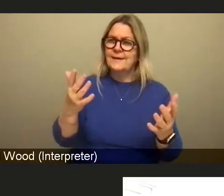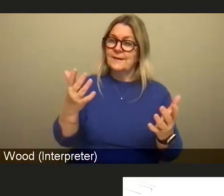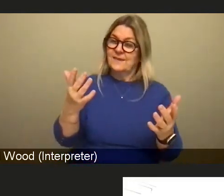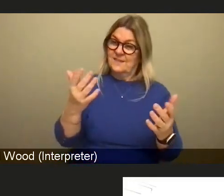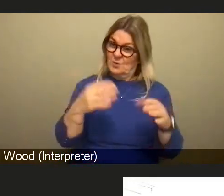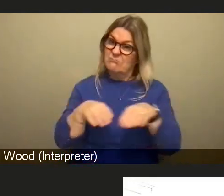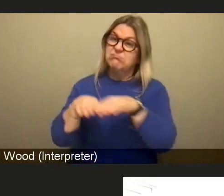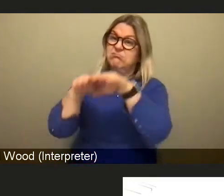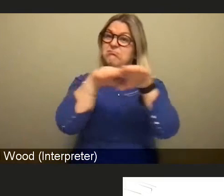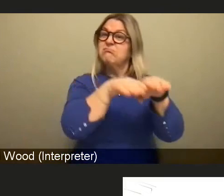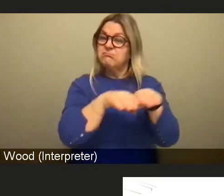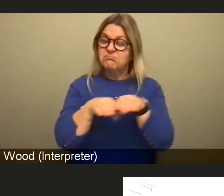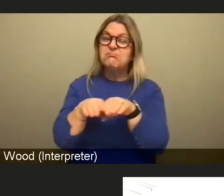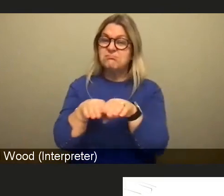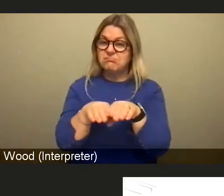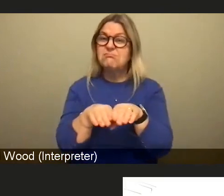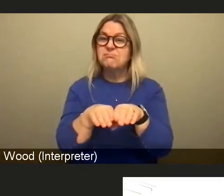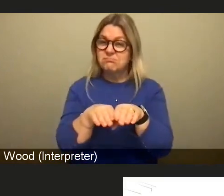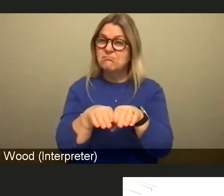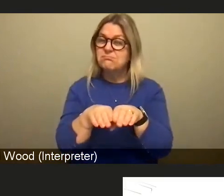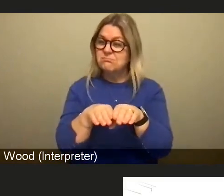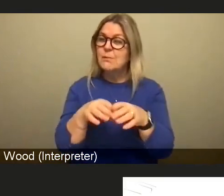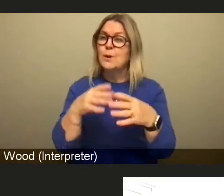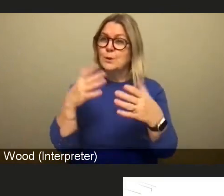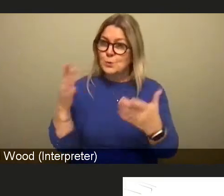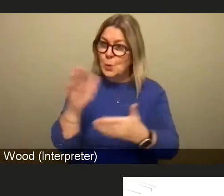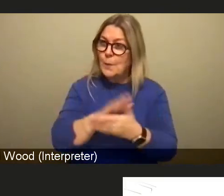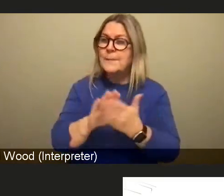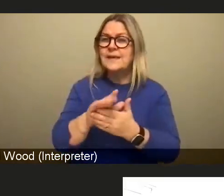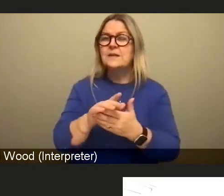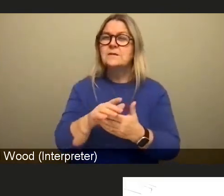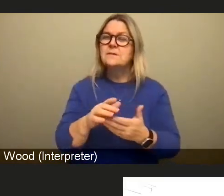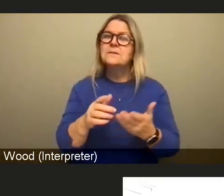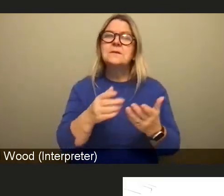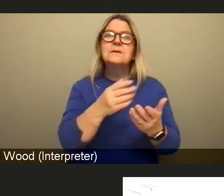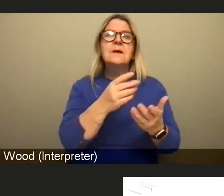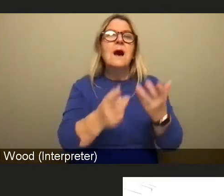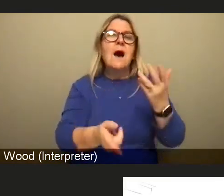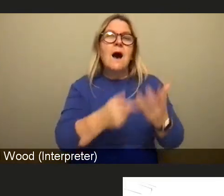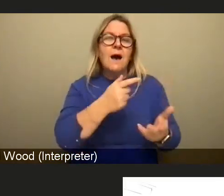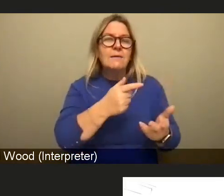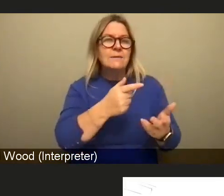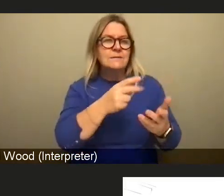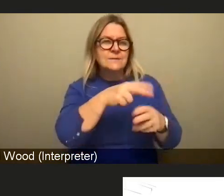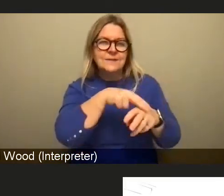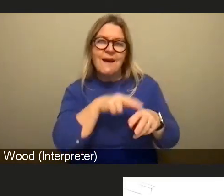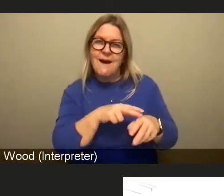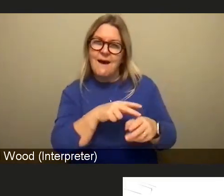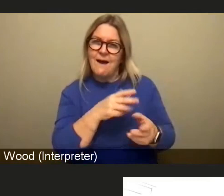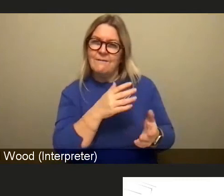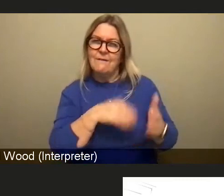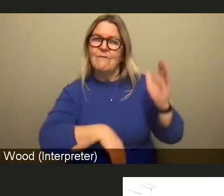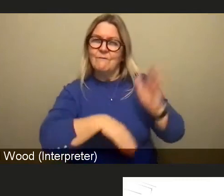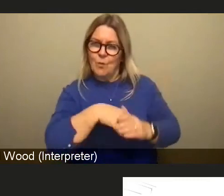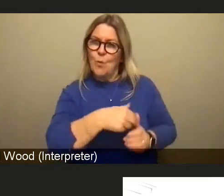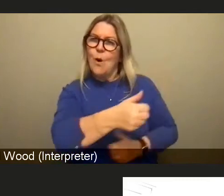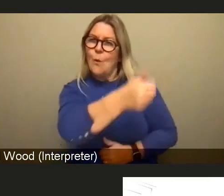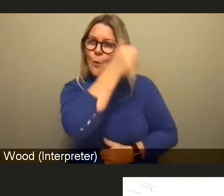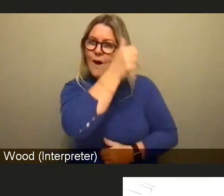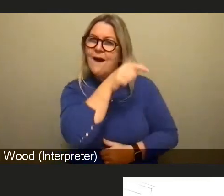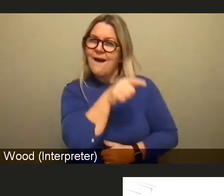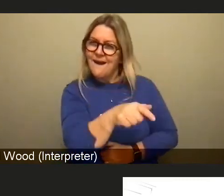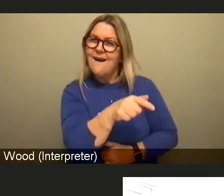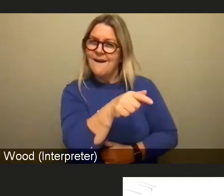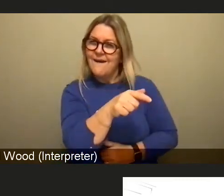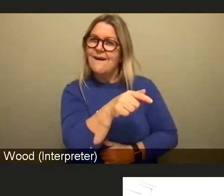to raise that cultural competence and awareness, so that people feel able to have the conversation about what adjustments might be